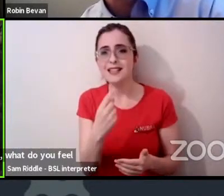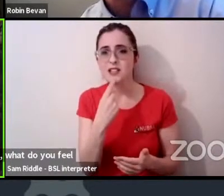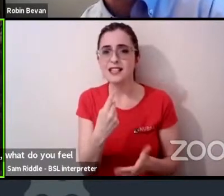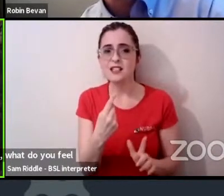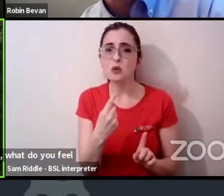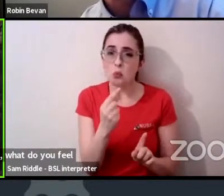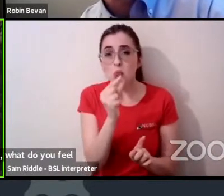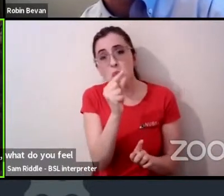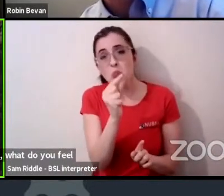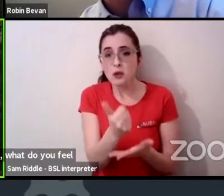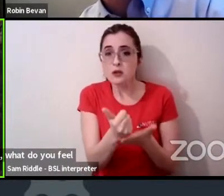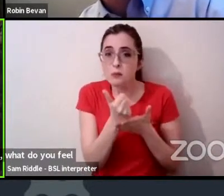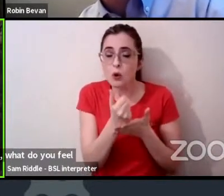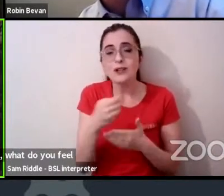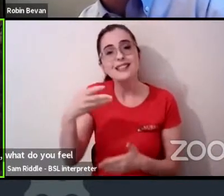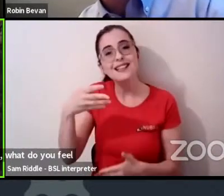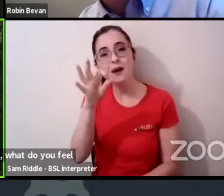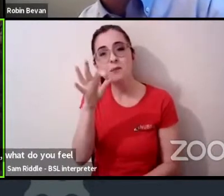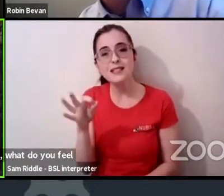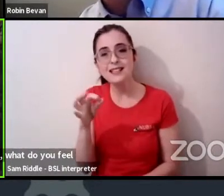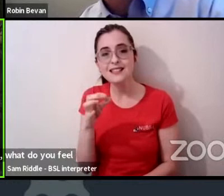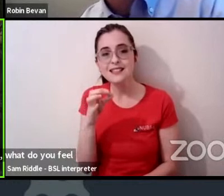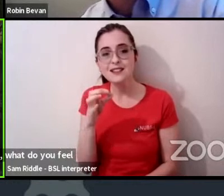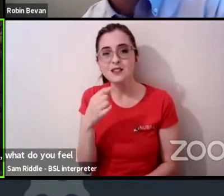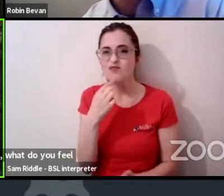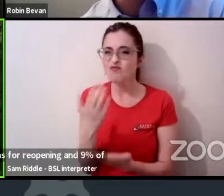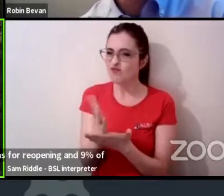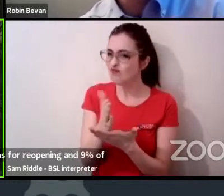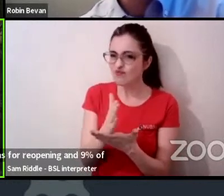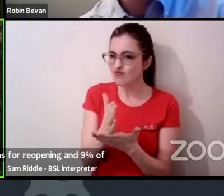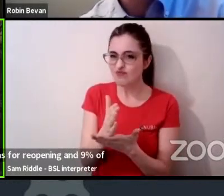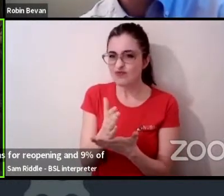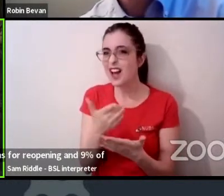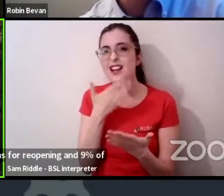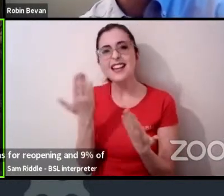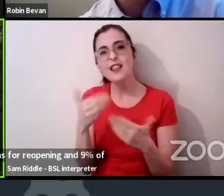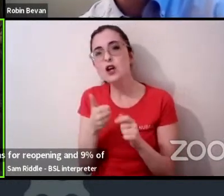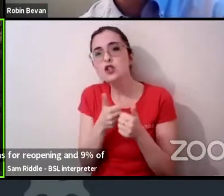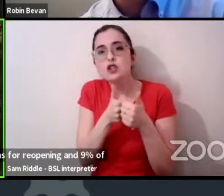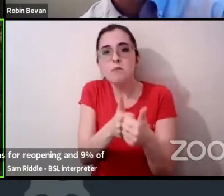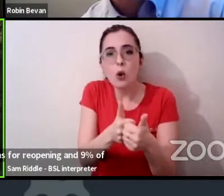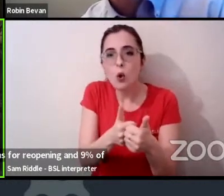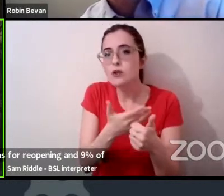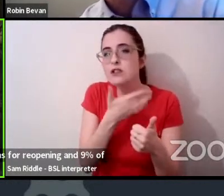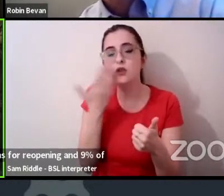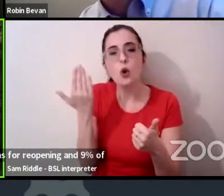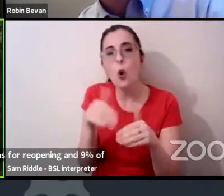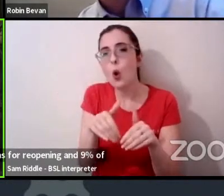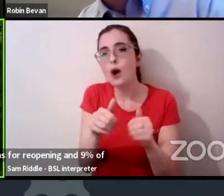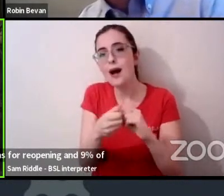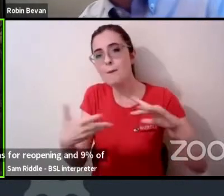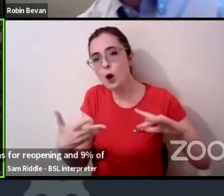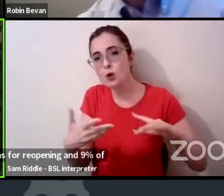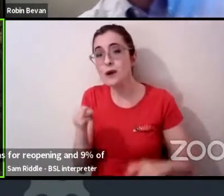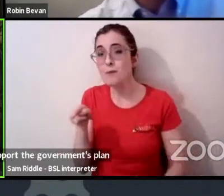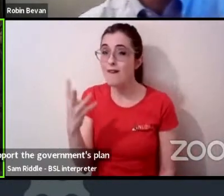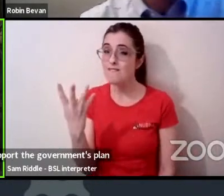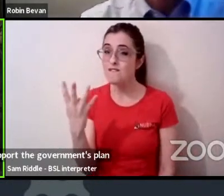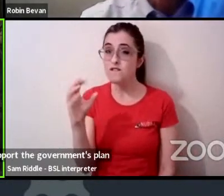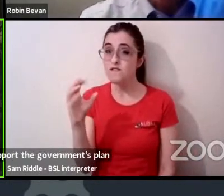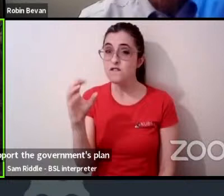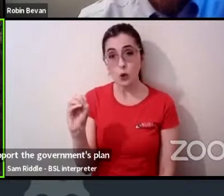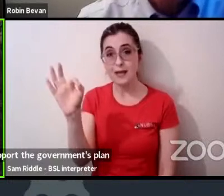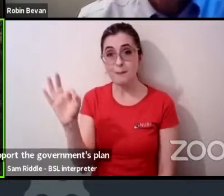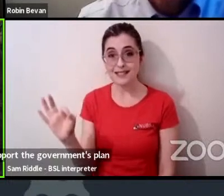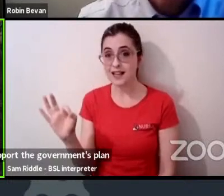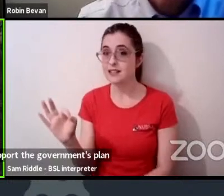tended support, 9% said neither support nor oppose. So 40% who didn't click one of the oppose options